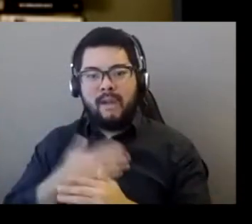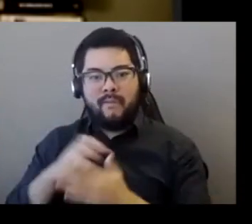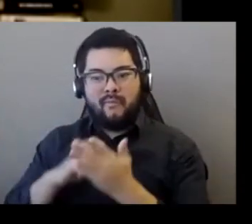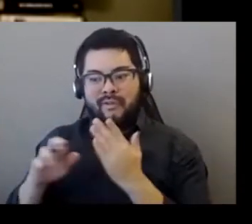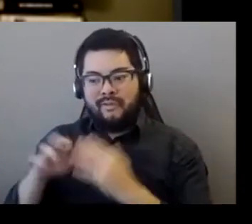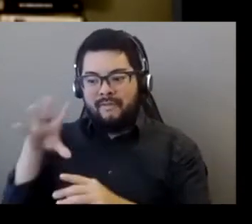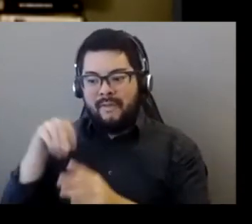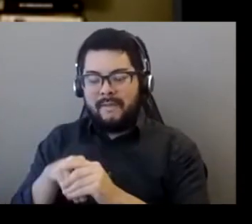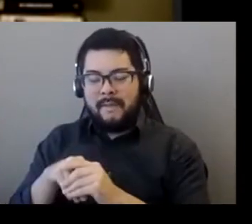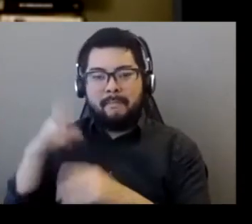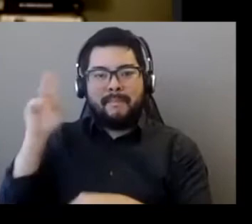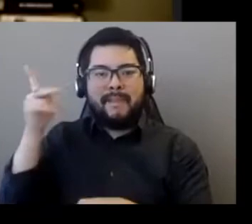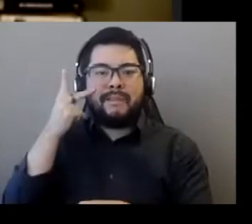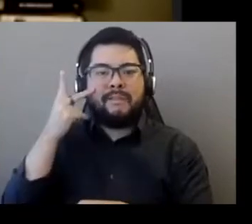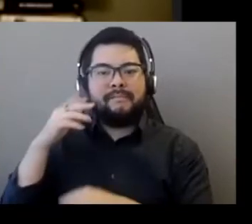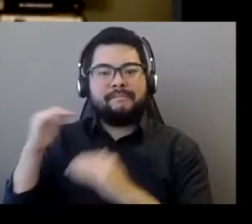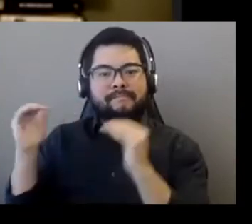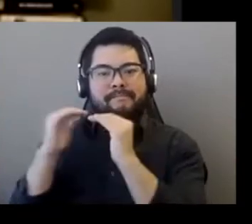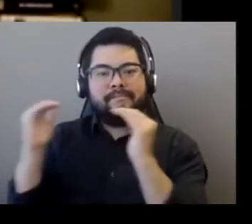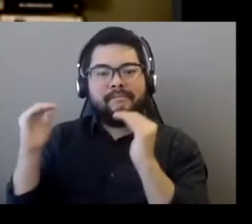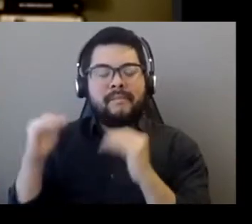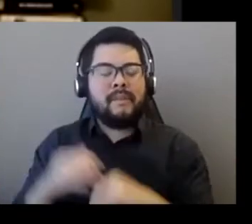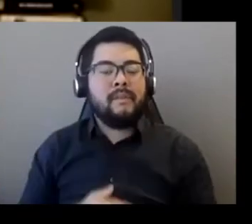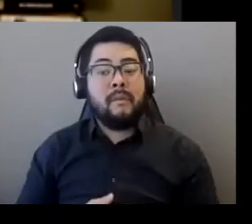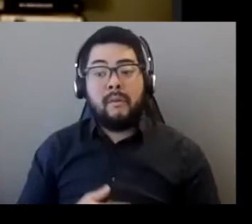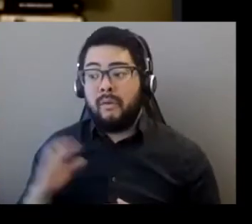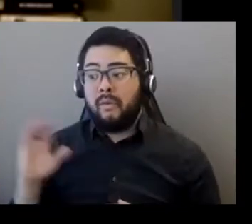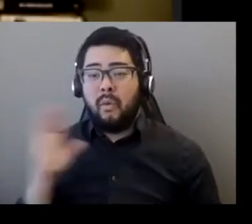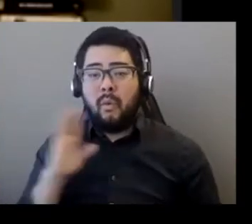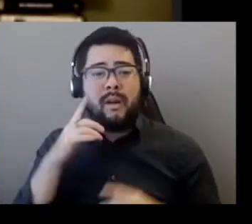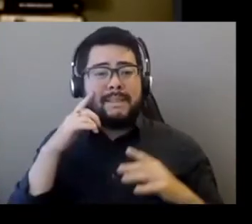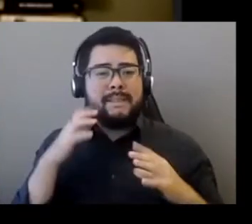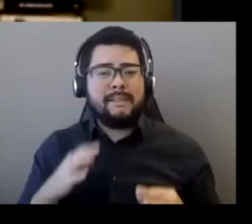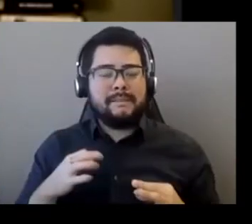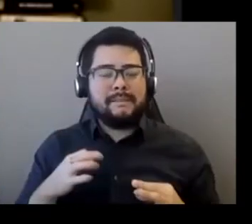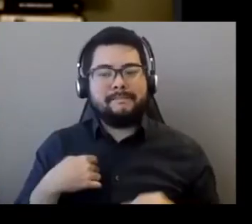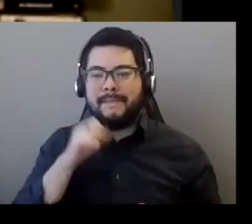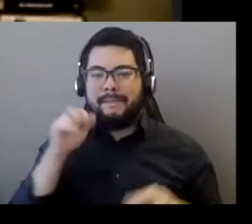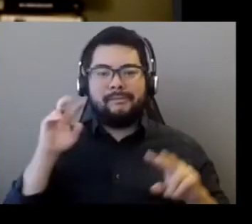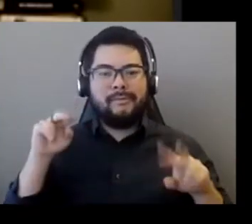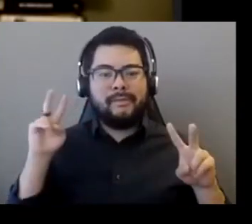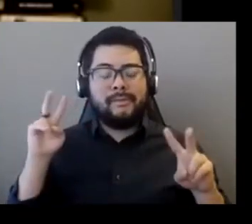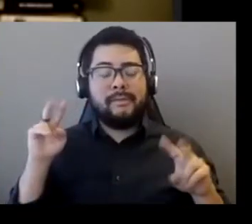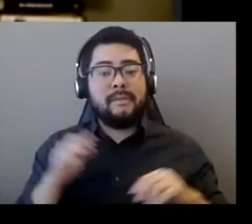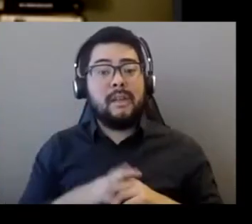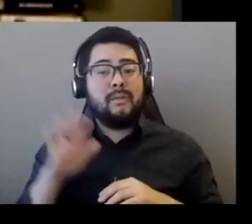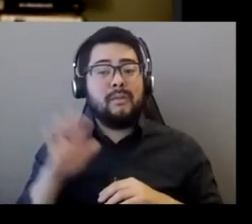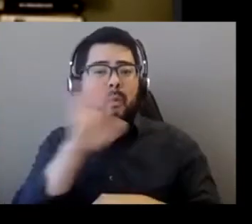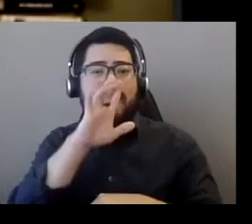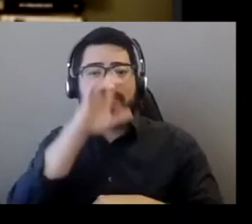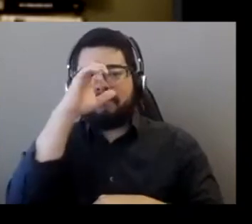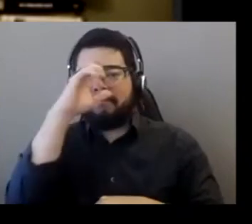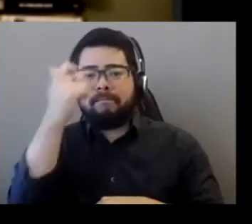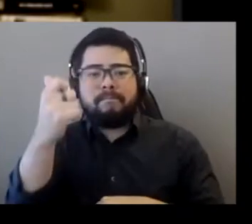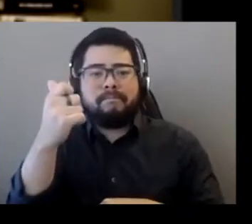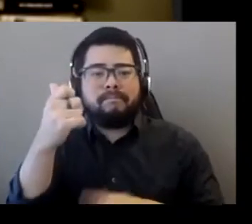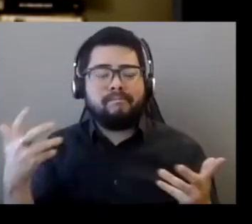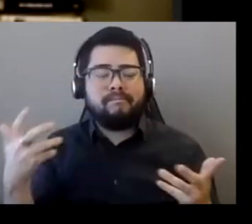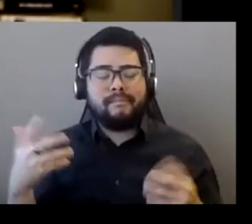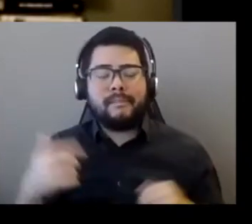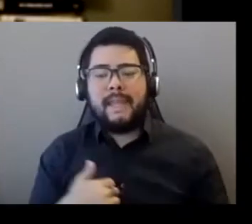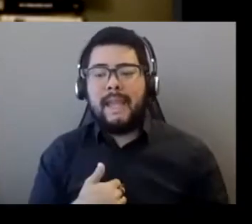know, this is a fair, and I'm not judging anybody. This is a political choice one makes, you know. What's happened, I think,